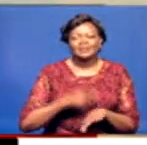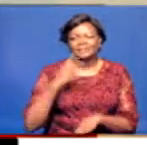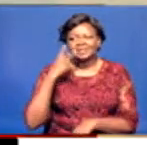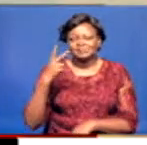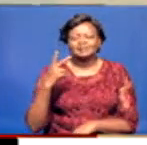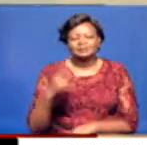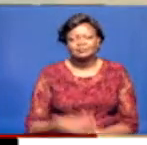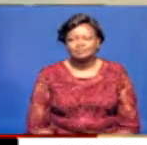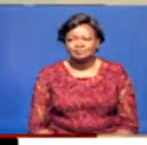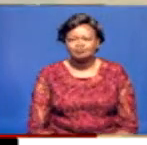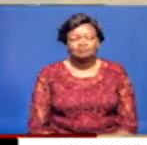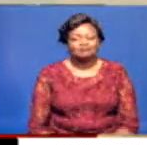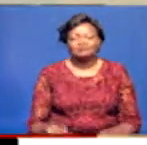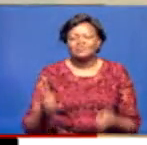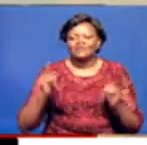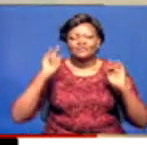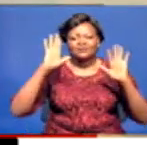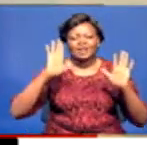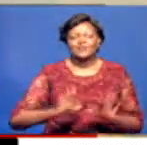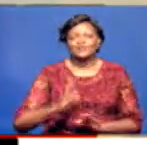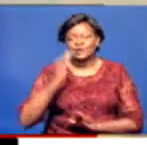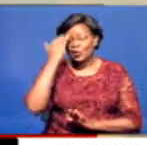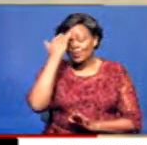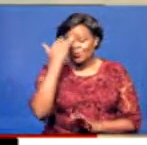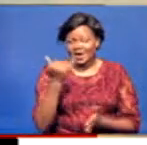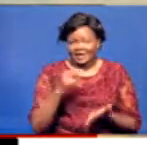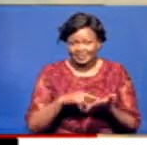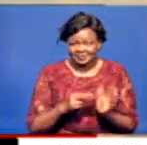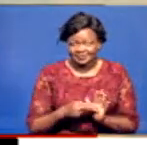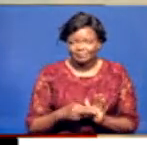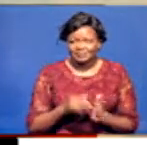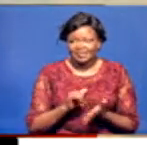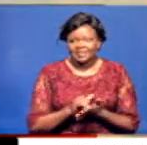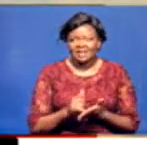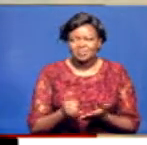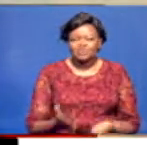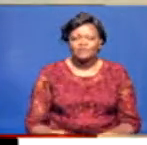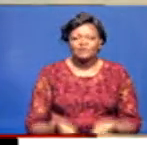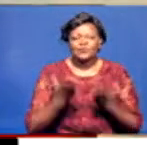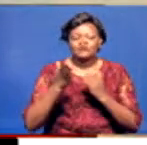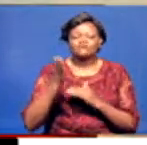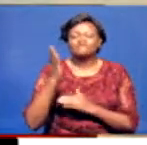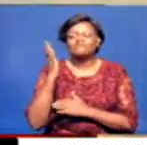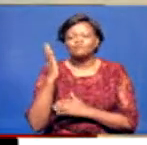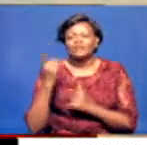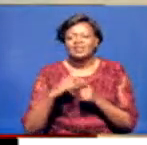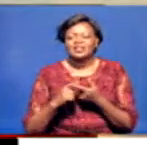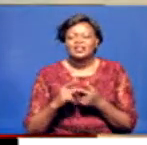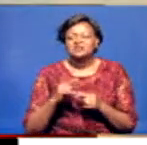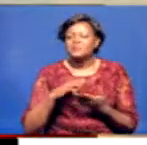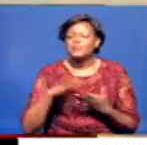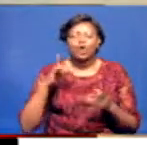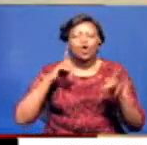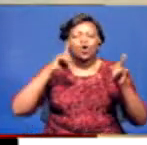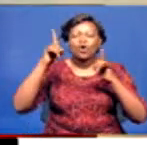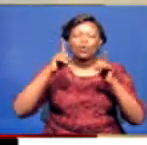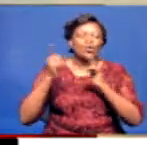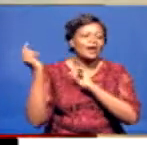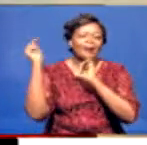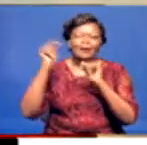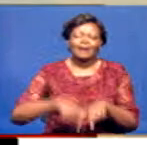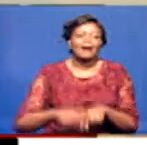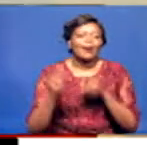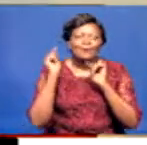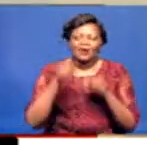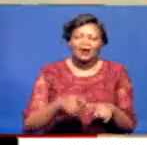it means a lot. Because it means improved security, it means more tourism will come in, which means